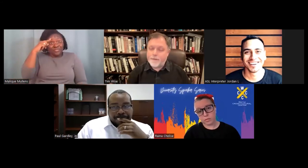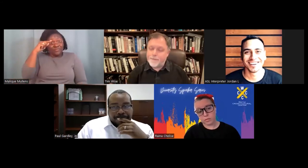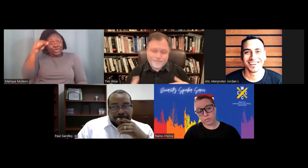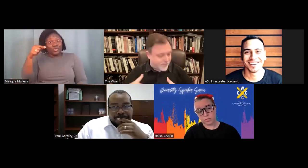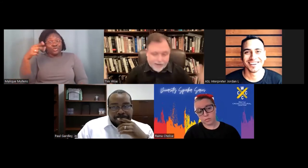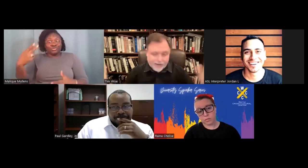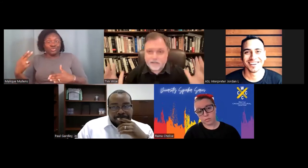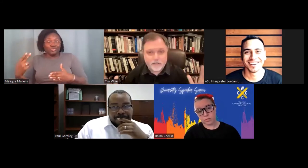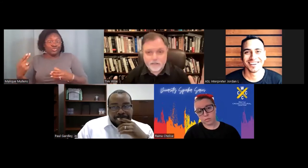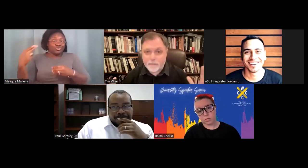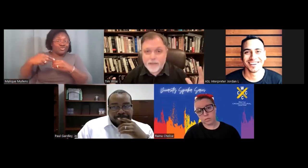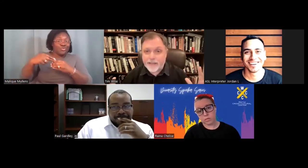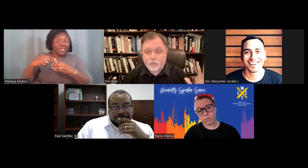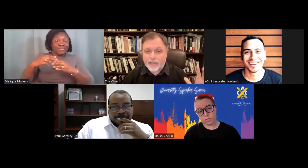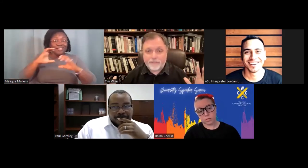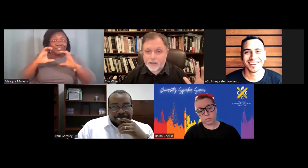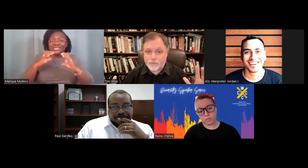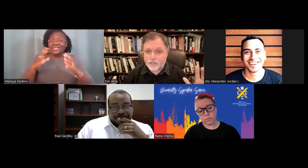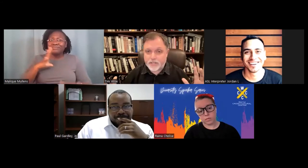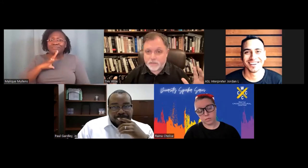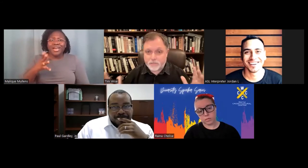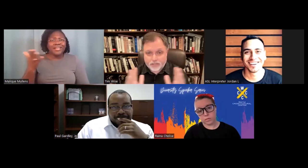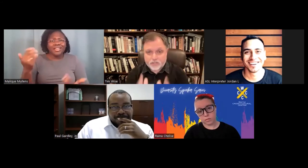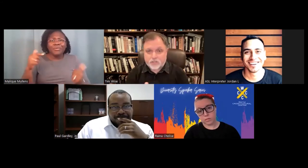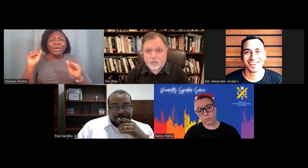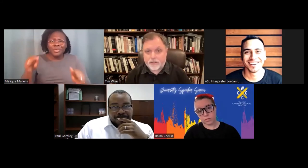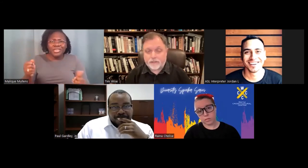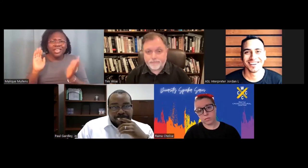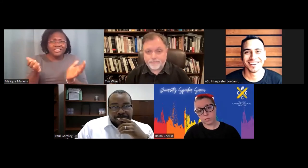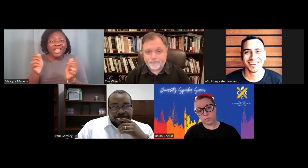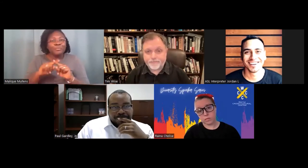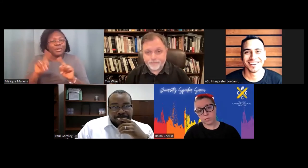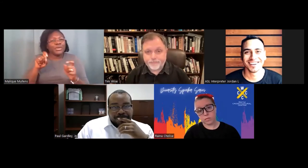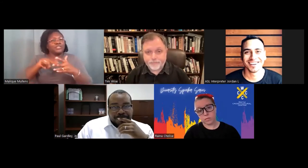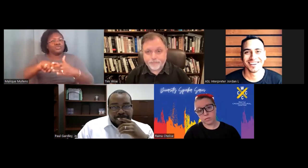door, fine. Come in and we'll have a conversation, but let's start there.